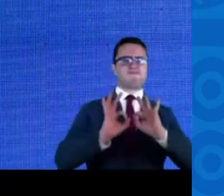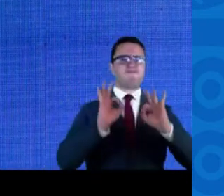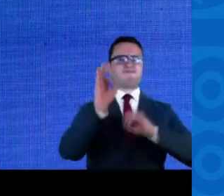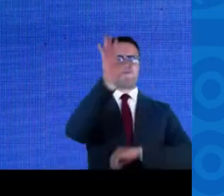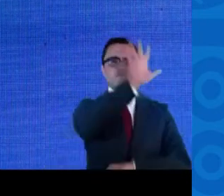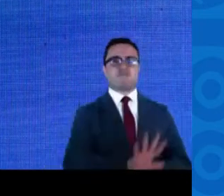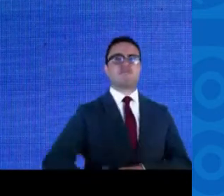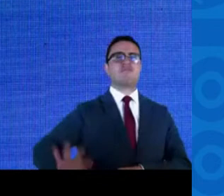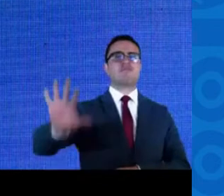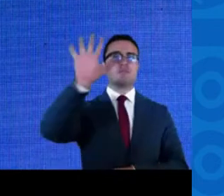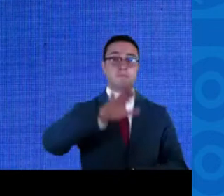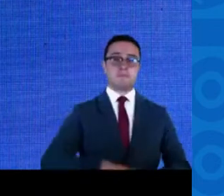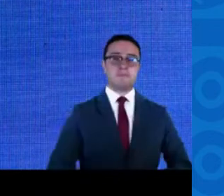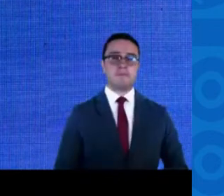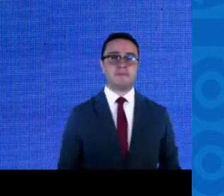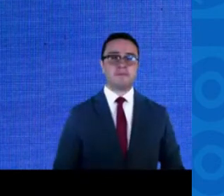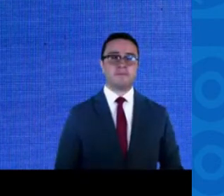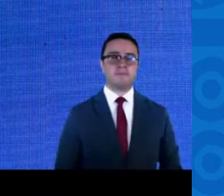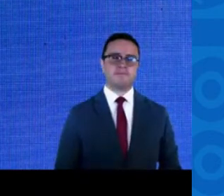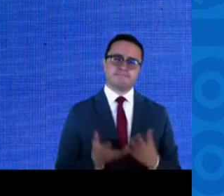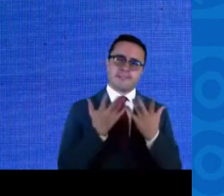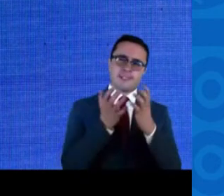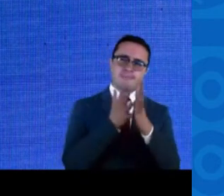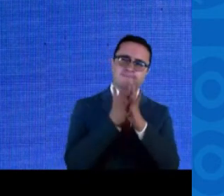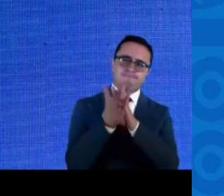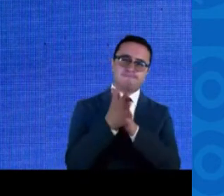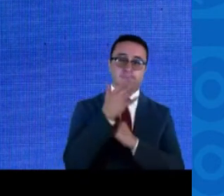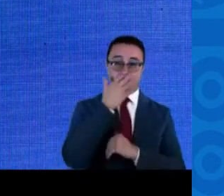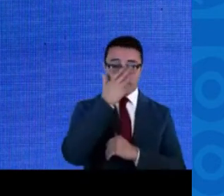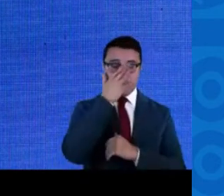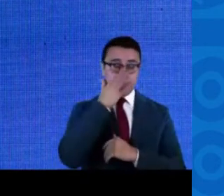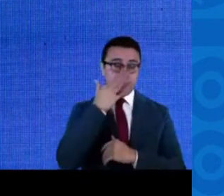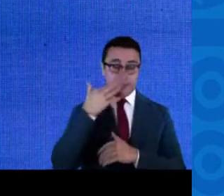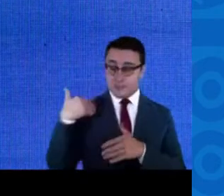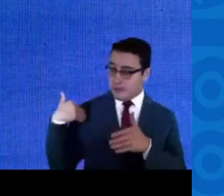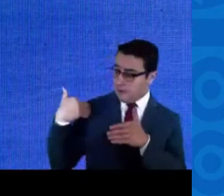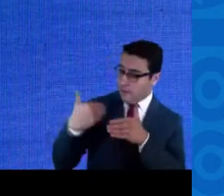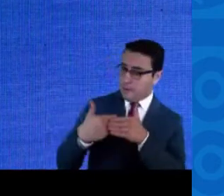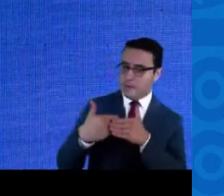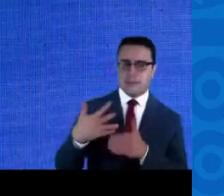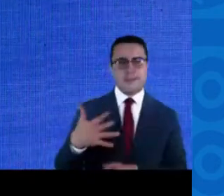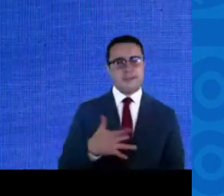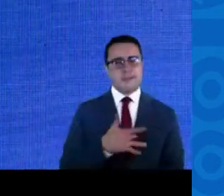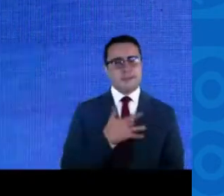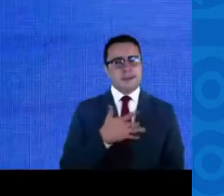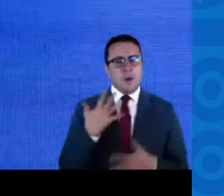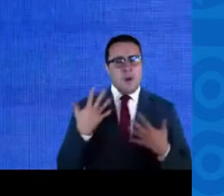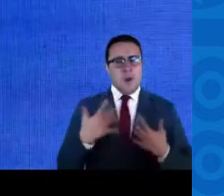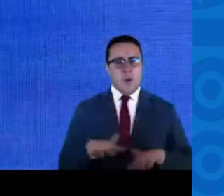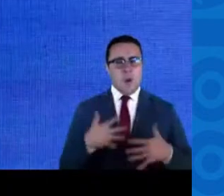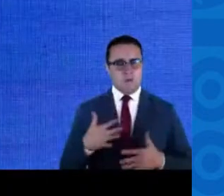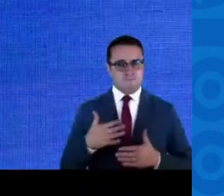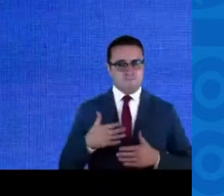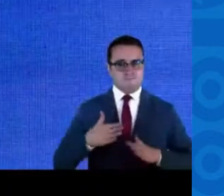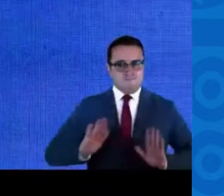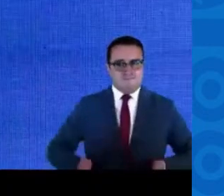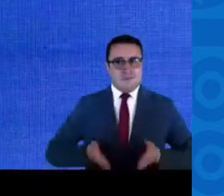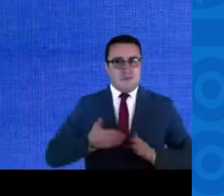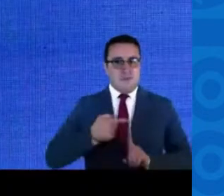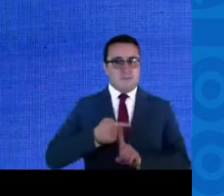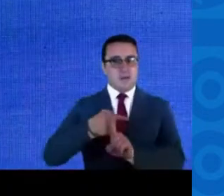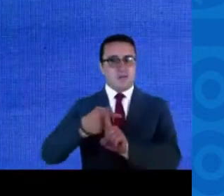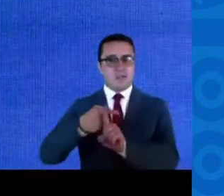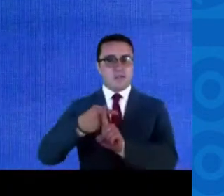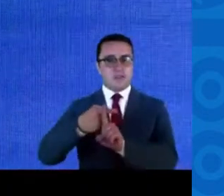country. I wish to tell you that it has been very motivating,